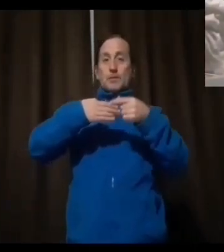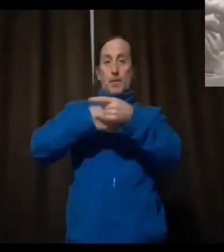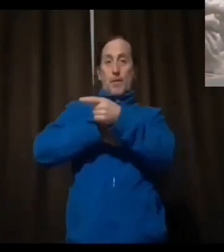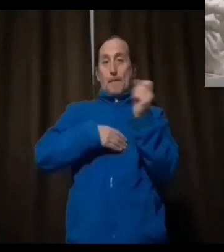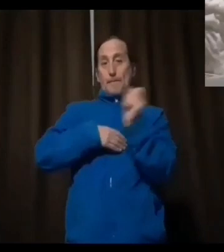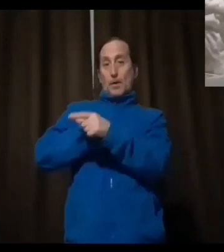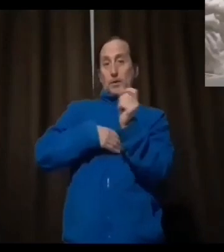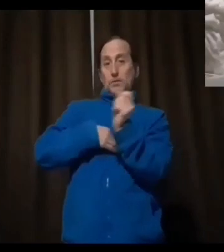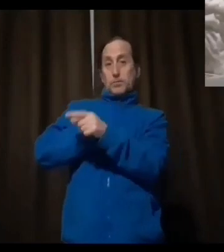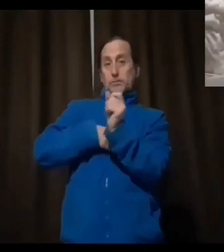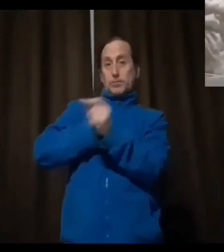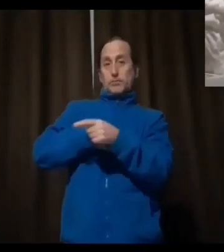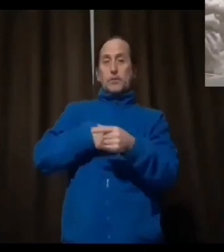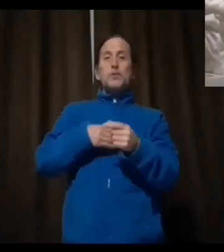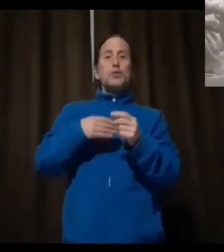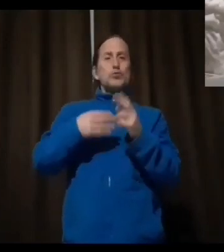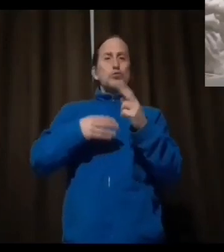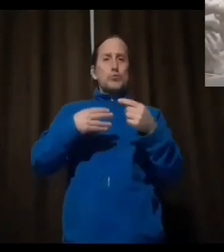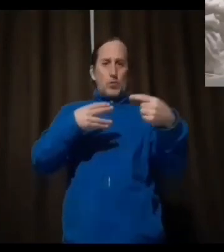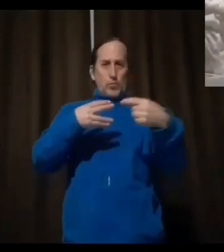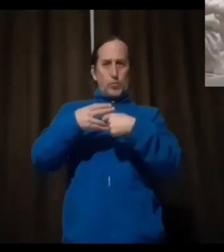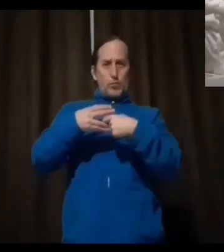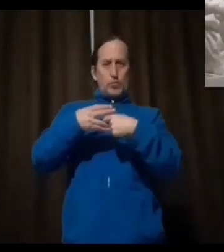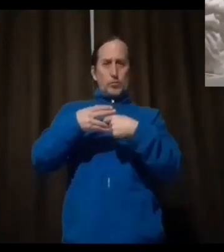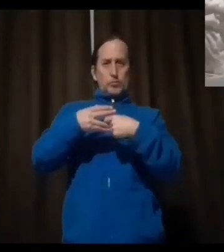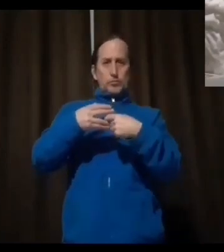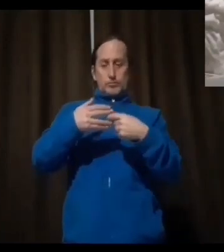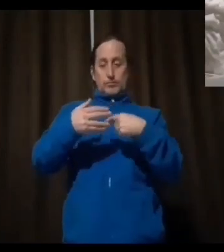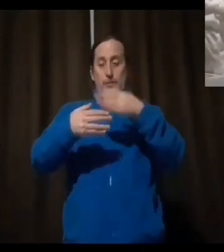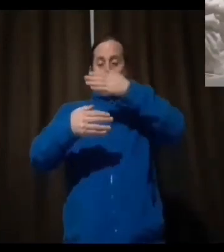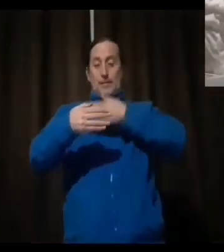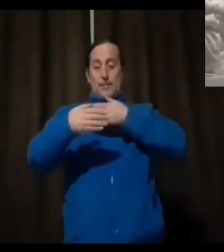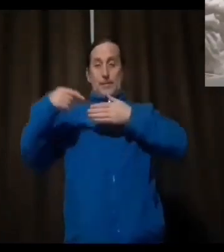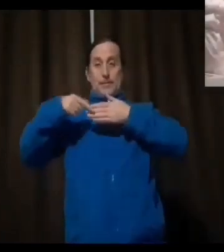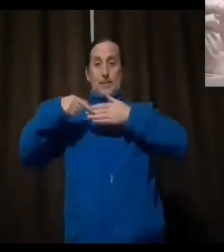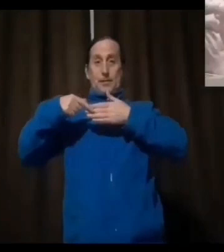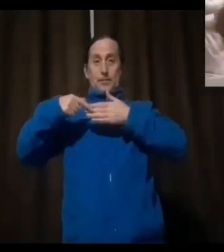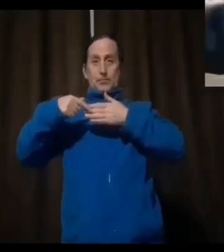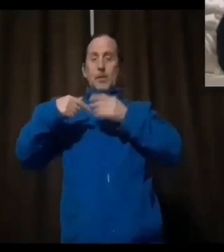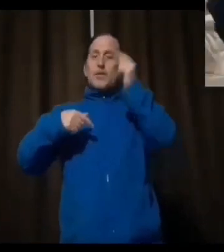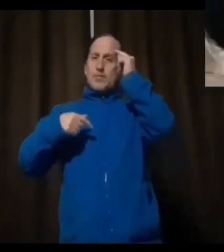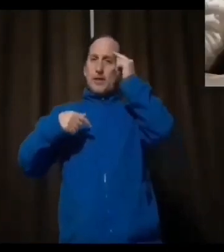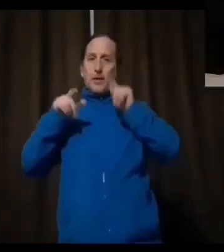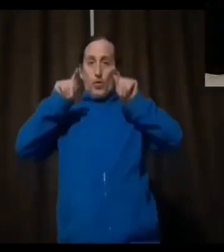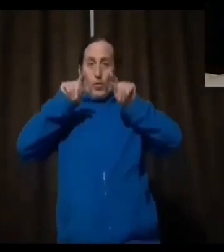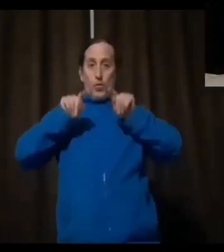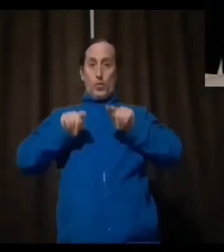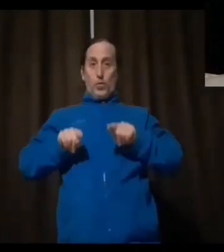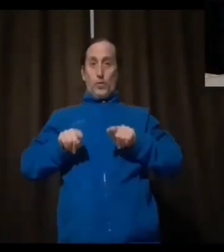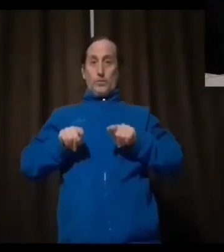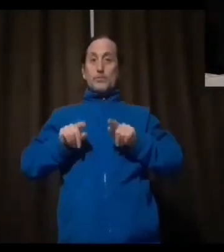we should get the twin band on the back wall. That's what we expect, isn't it? So let's